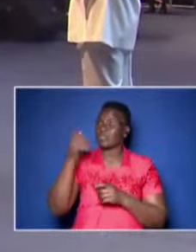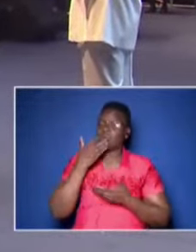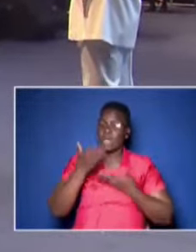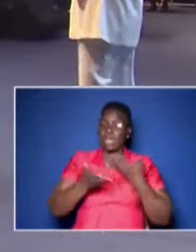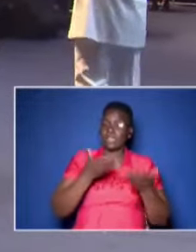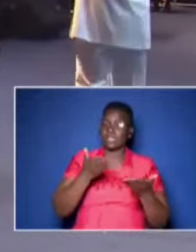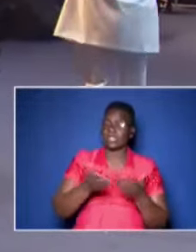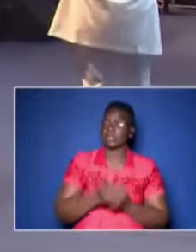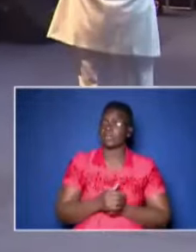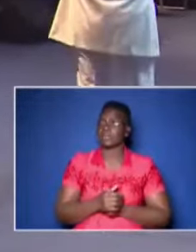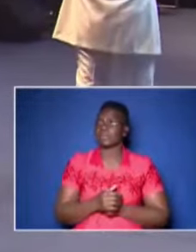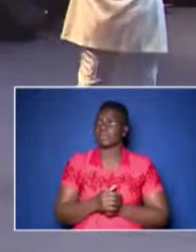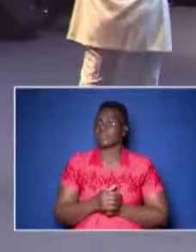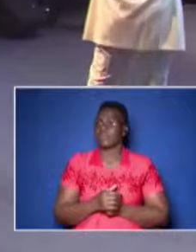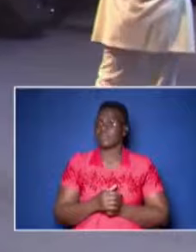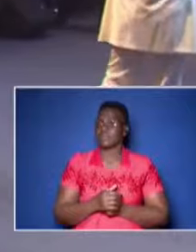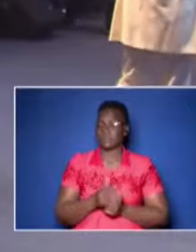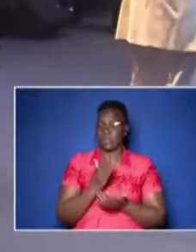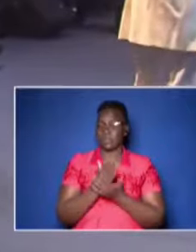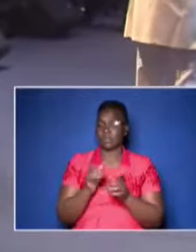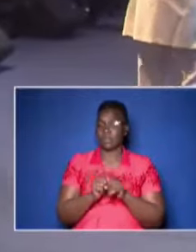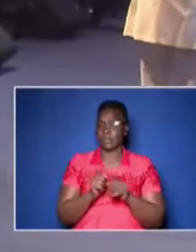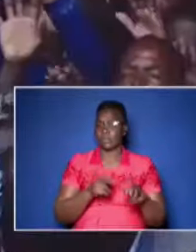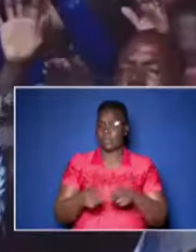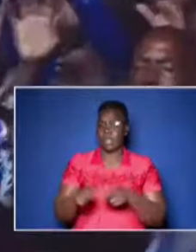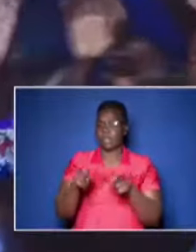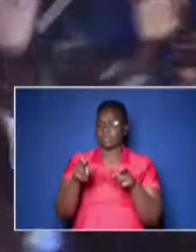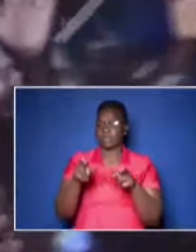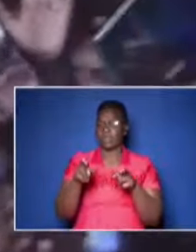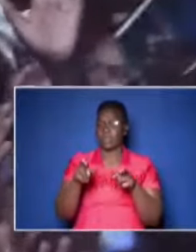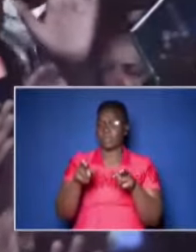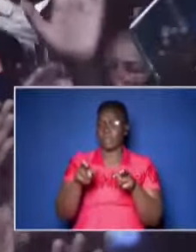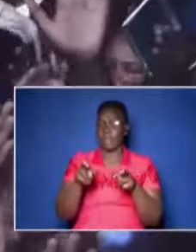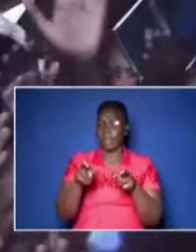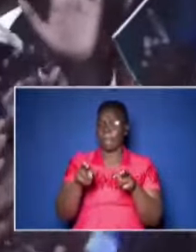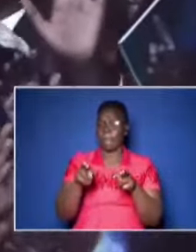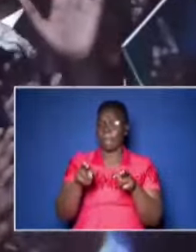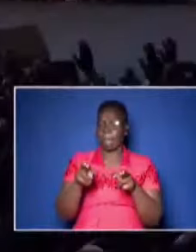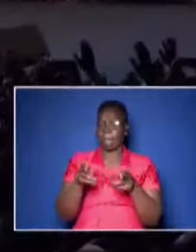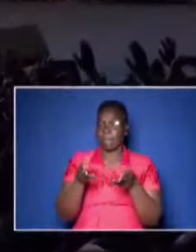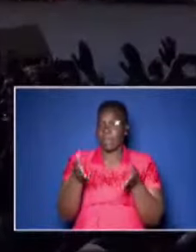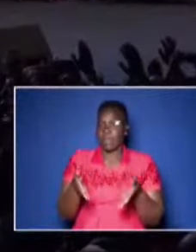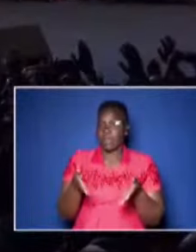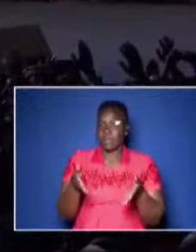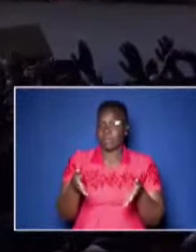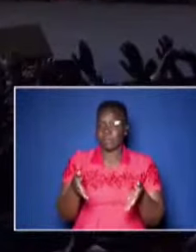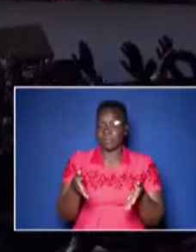cry there is a river it's